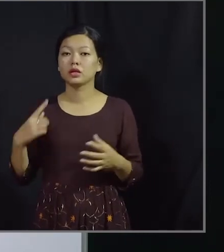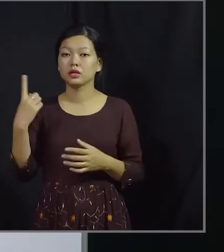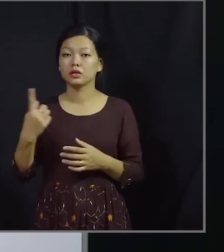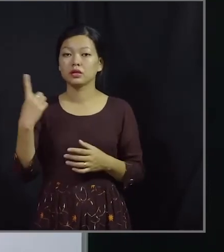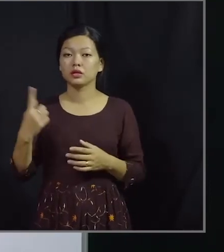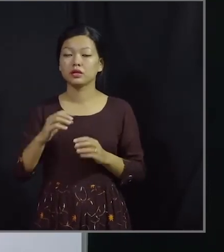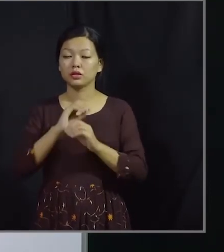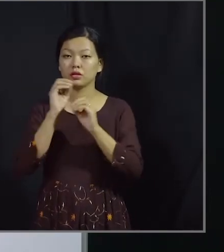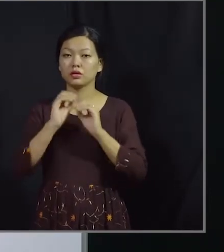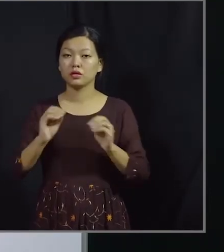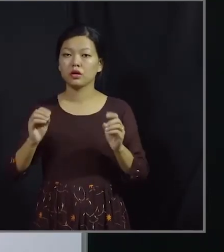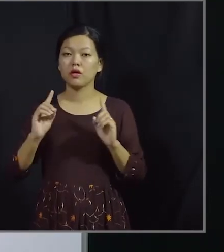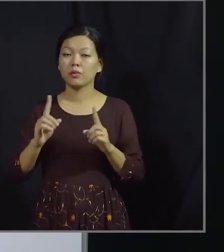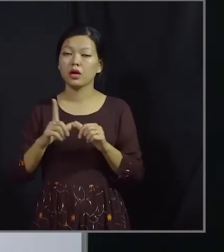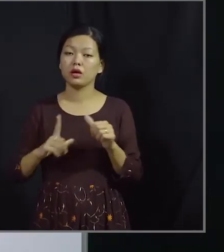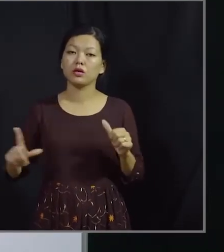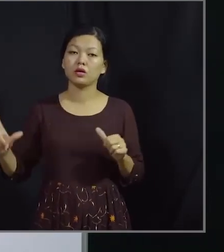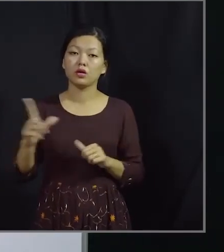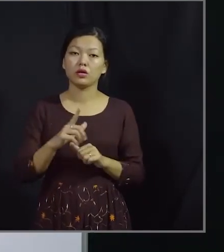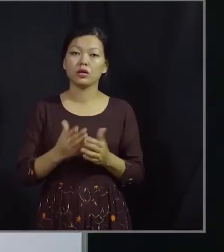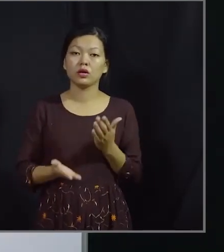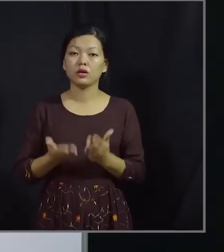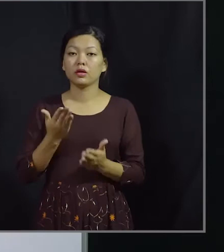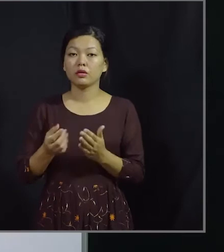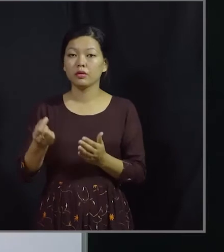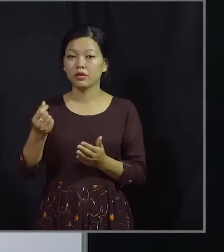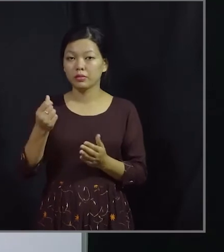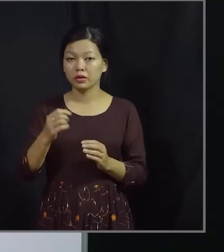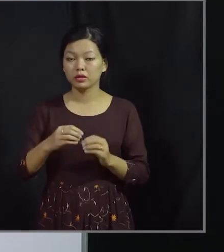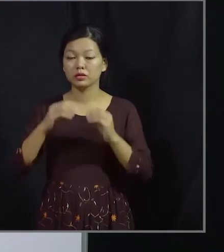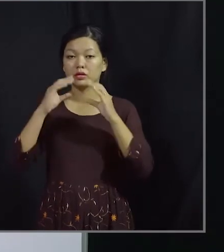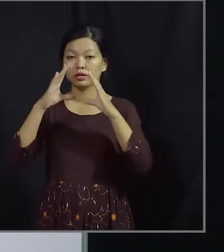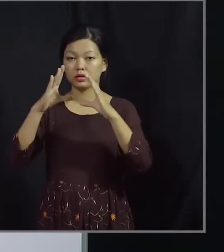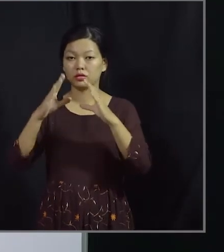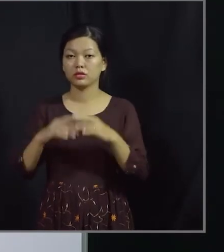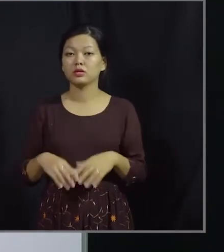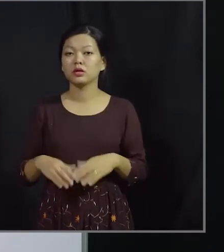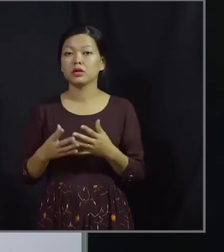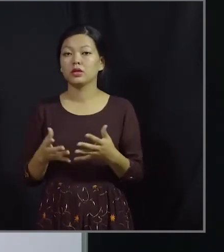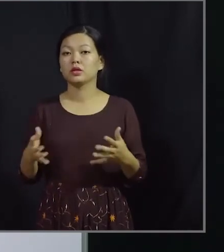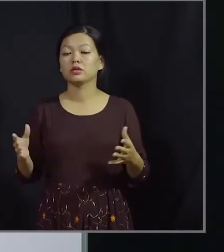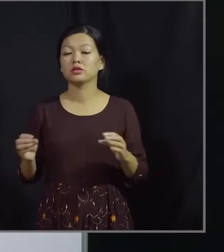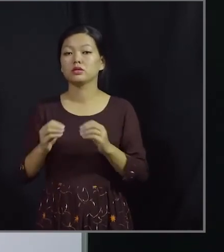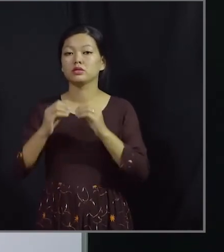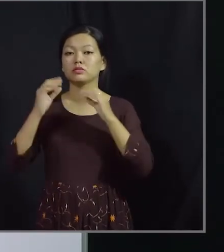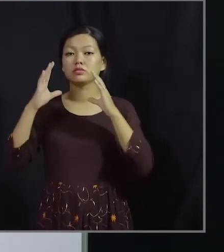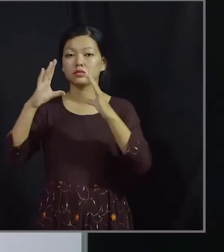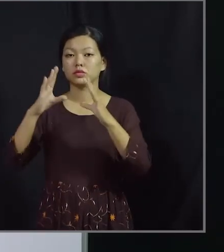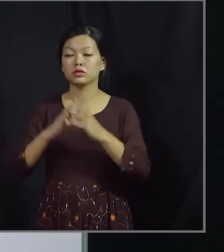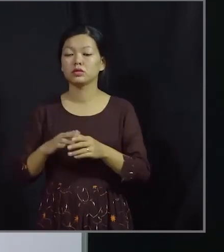which has been increased, but all the assets that has been increased will have to be recorded on the credit side. That is